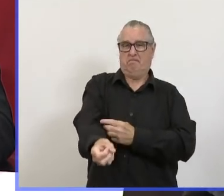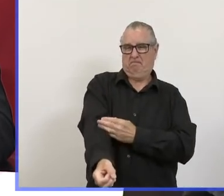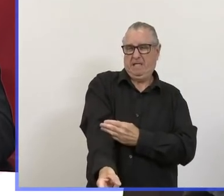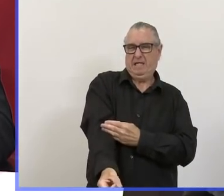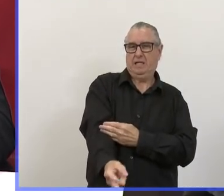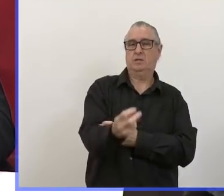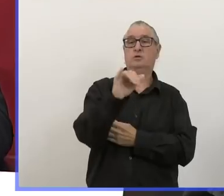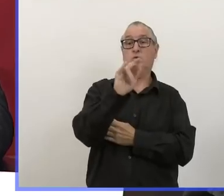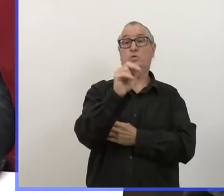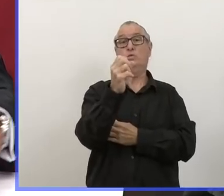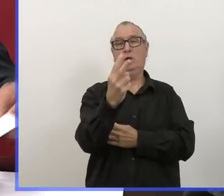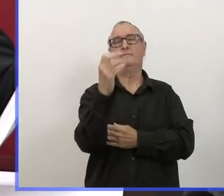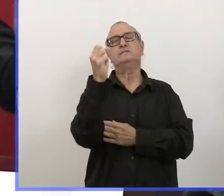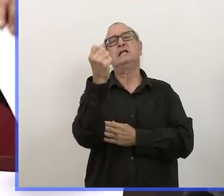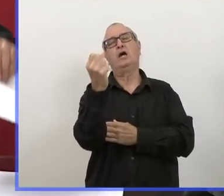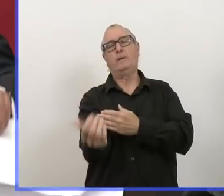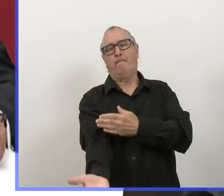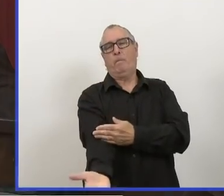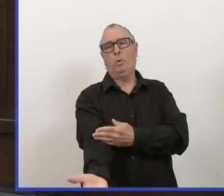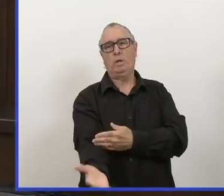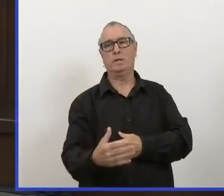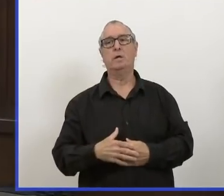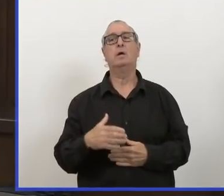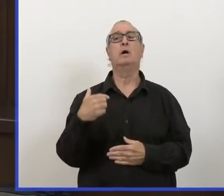you. I can now take questions.